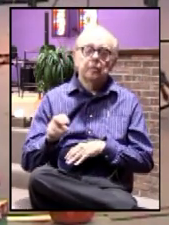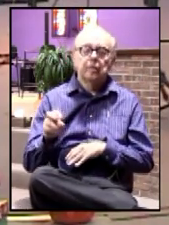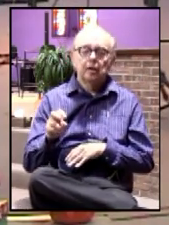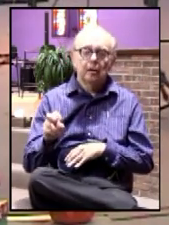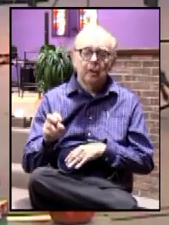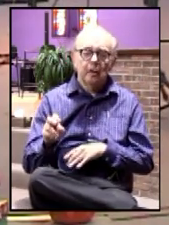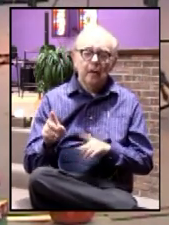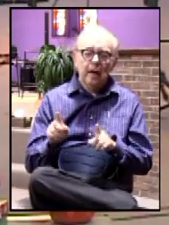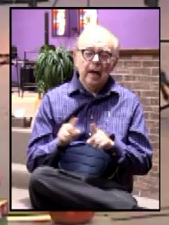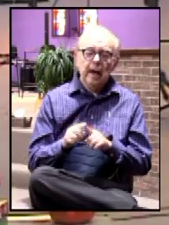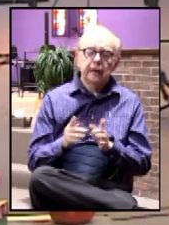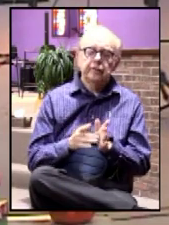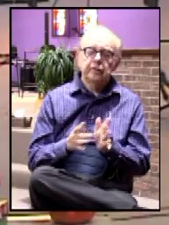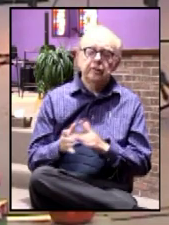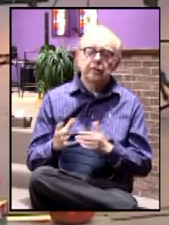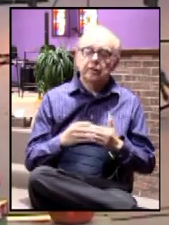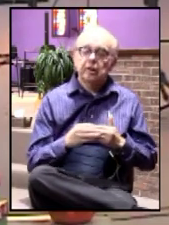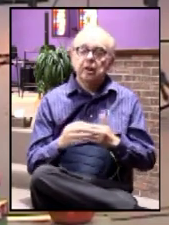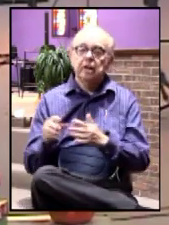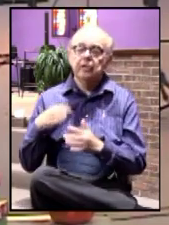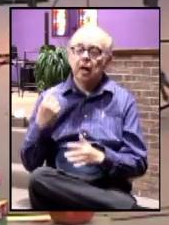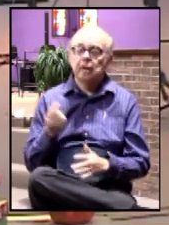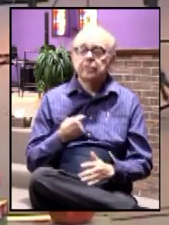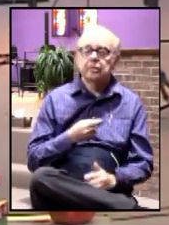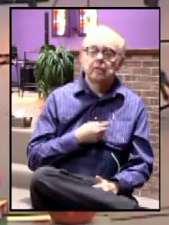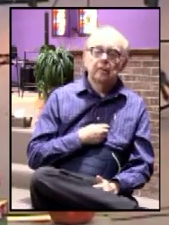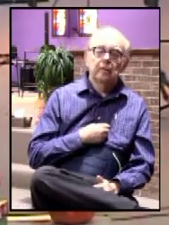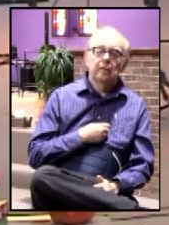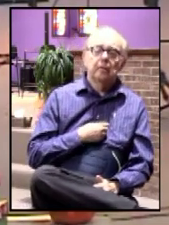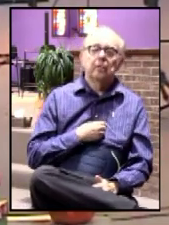journey as he leads us.